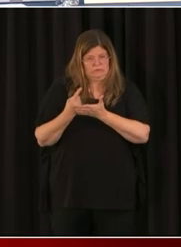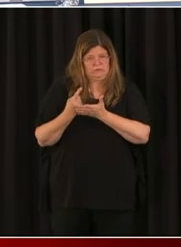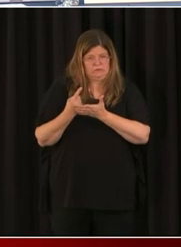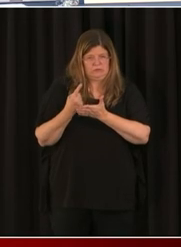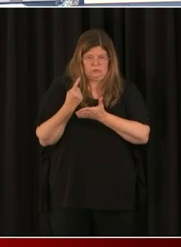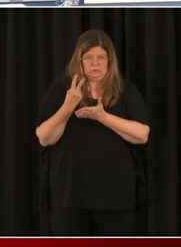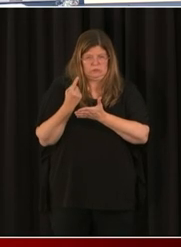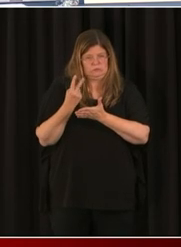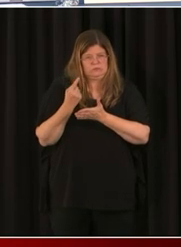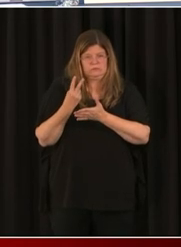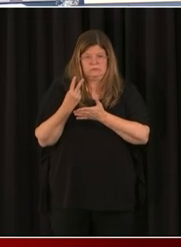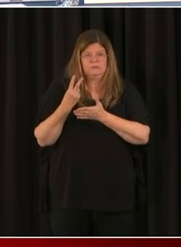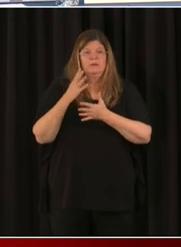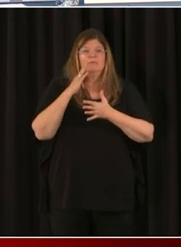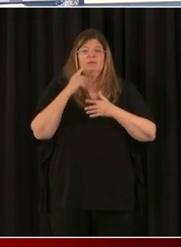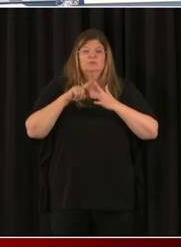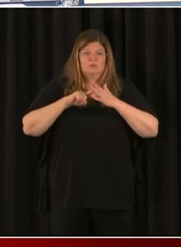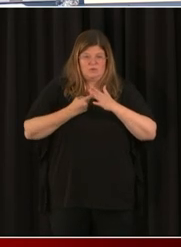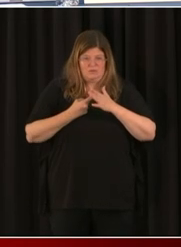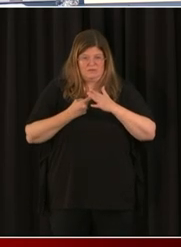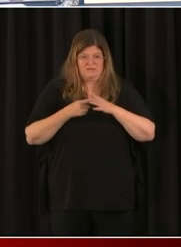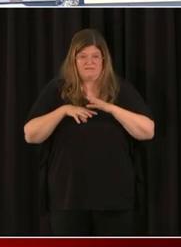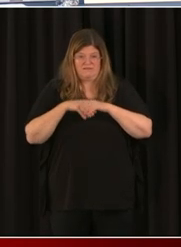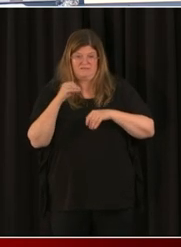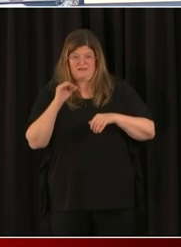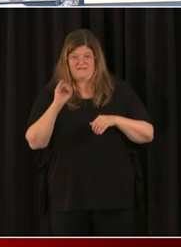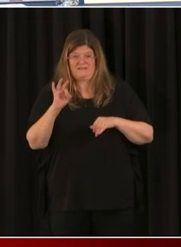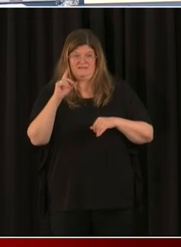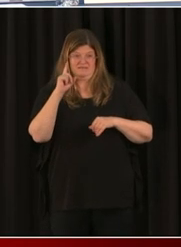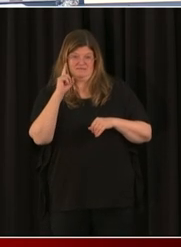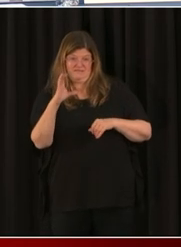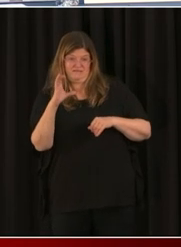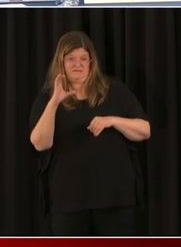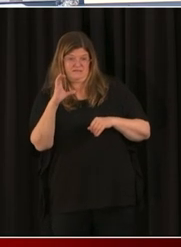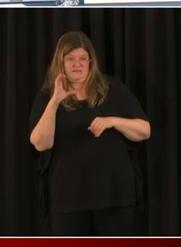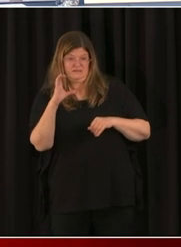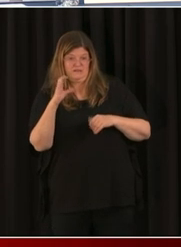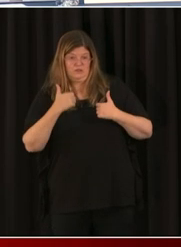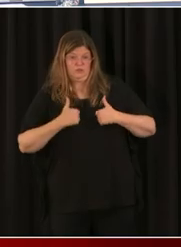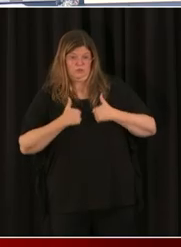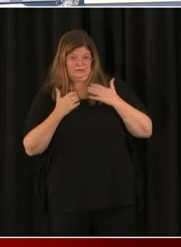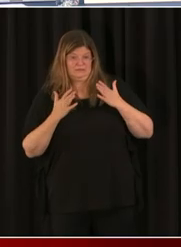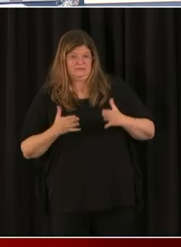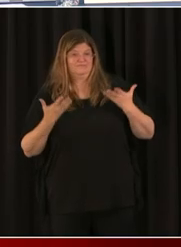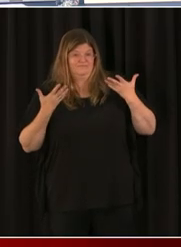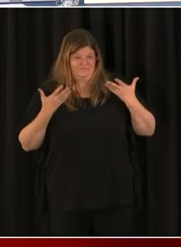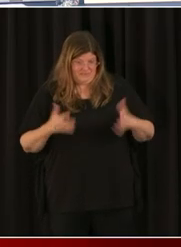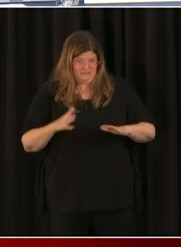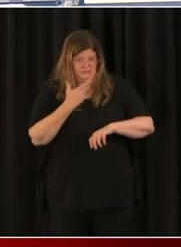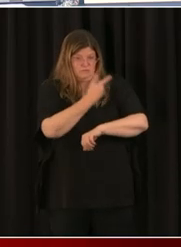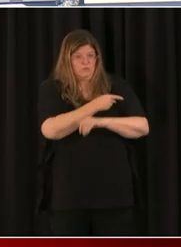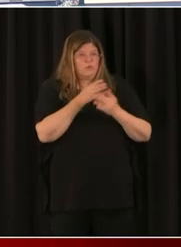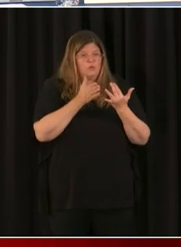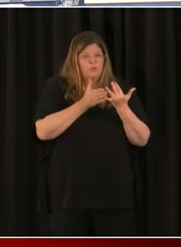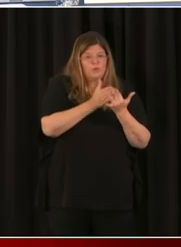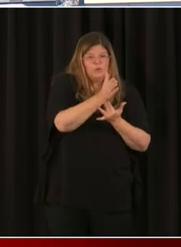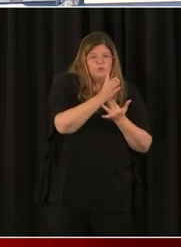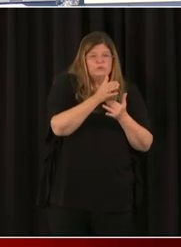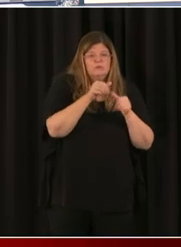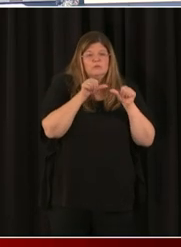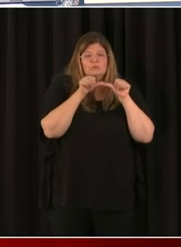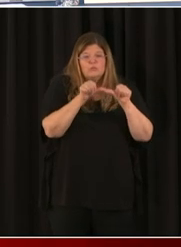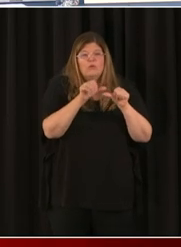have began, and about 100 residents and staff of long-term care facilities have been vaccinated through that long-term care